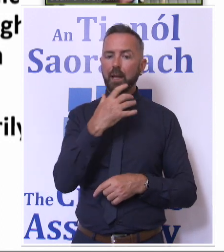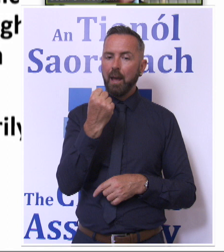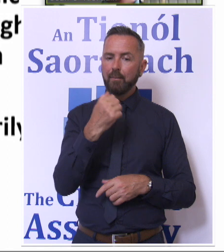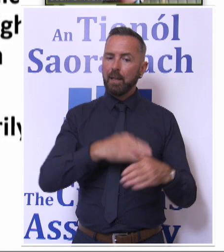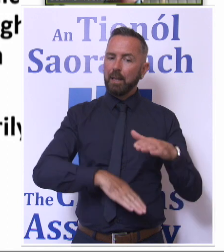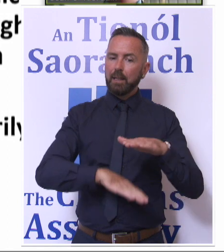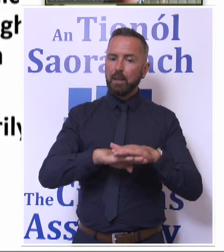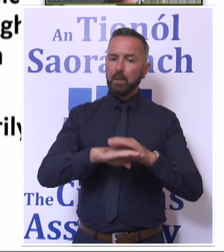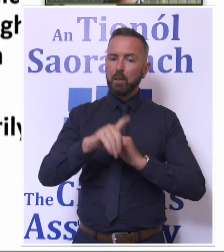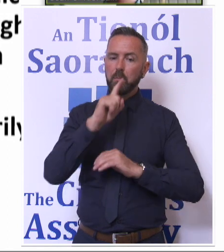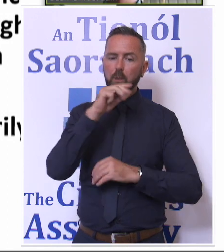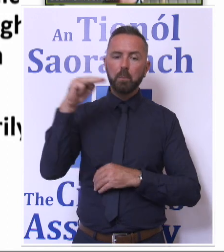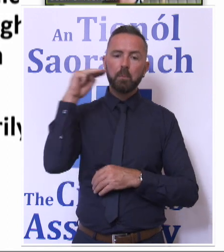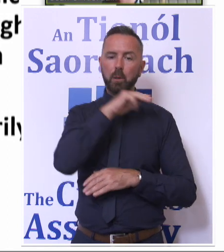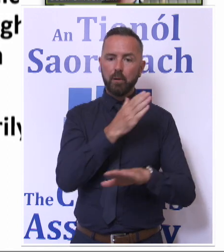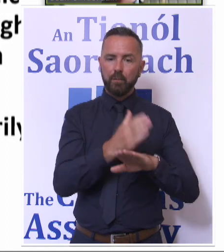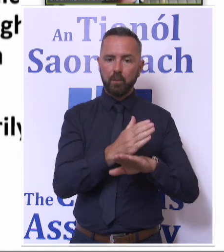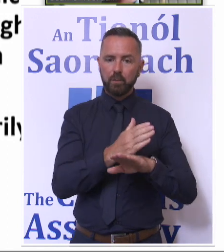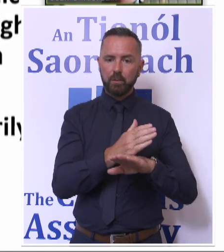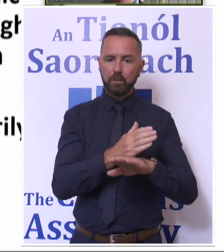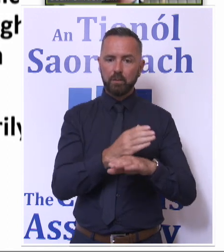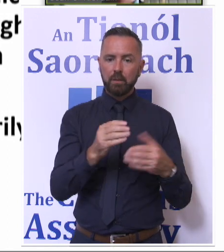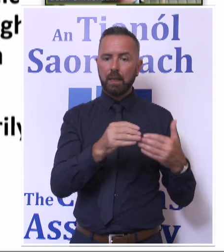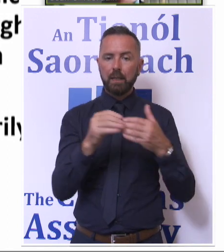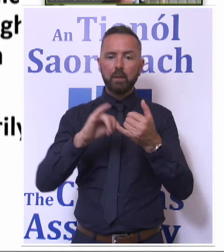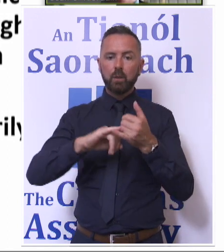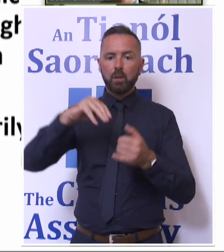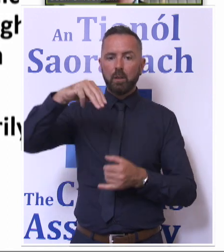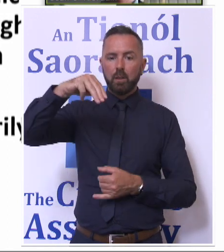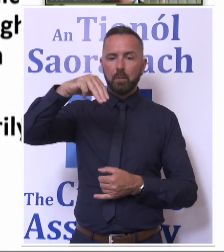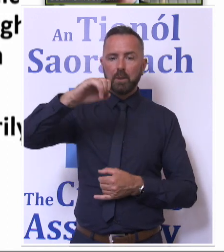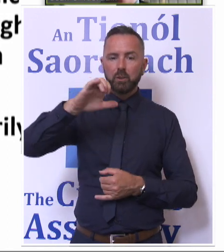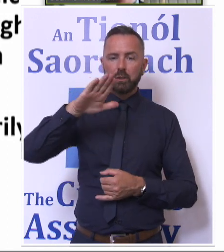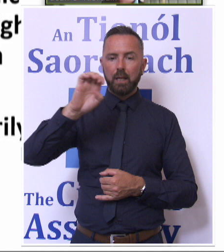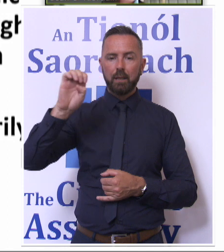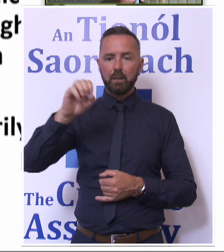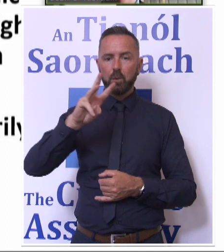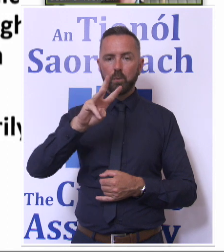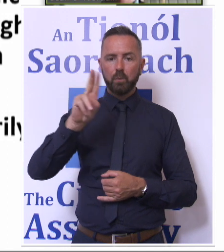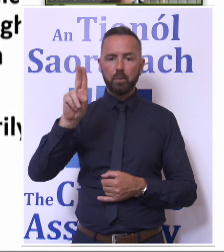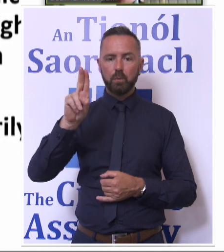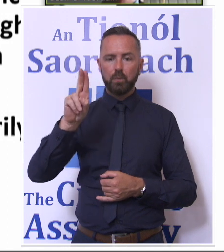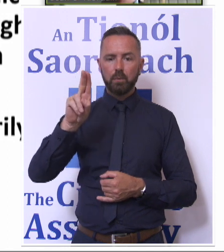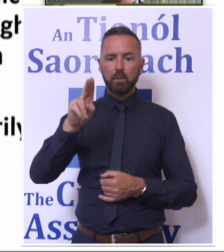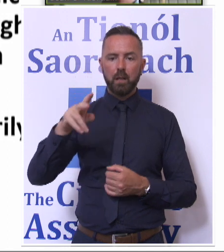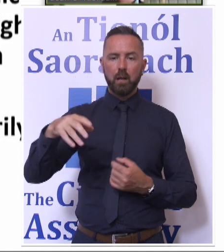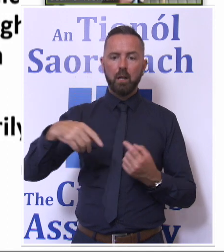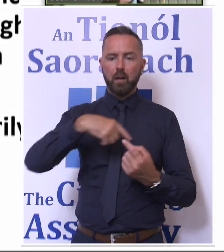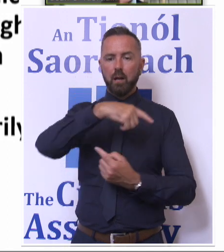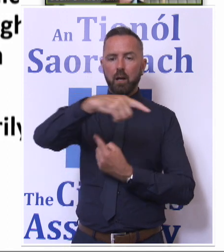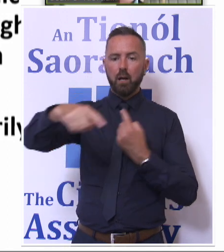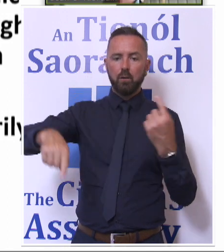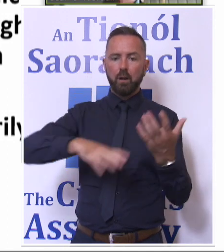functions under the leadership of Michel Wu. And around the city then, there's a wrap of